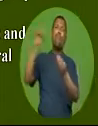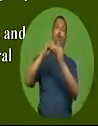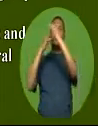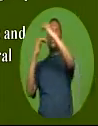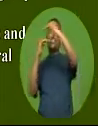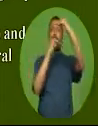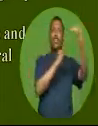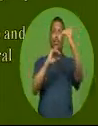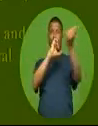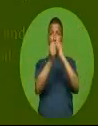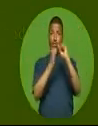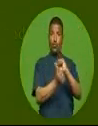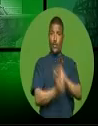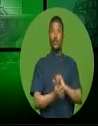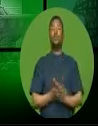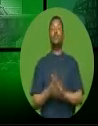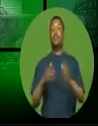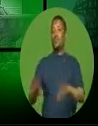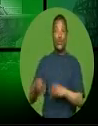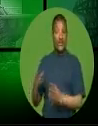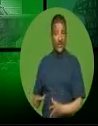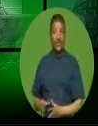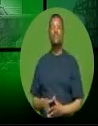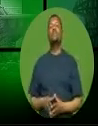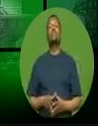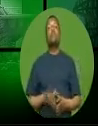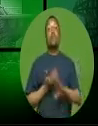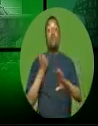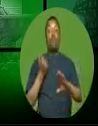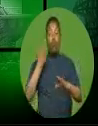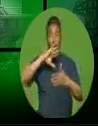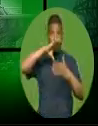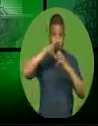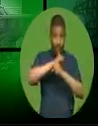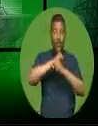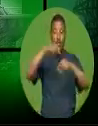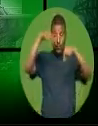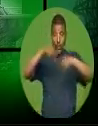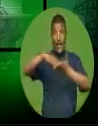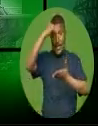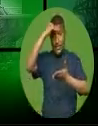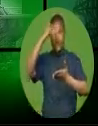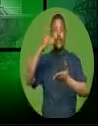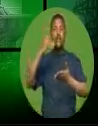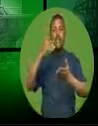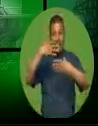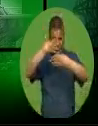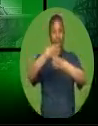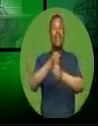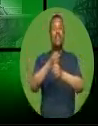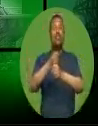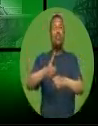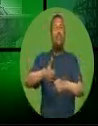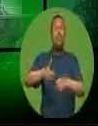structural transformation. Students, before we wind up today's lesson, let me summarize